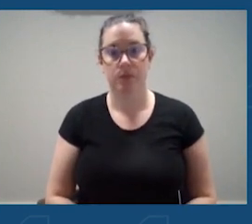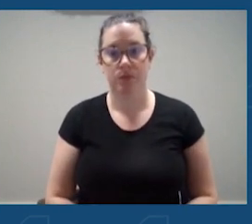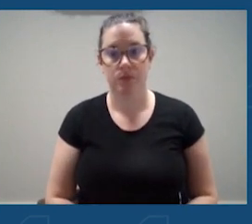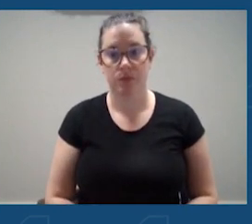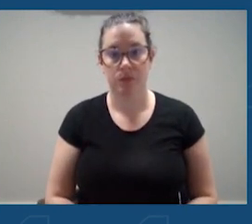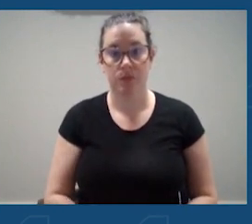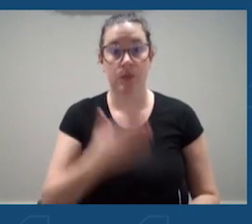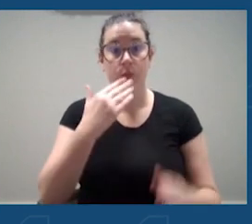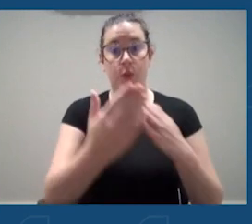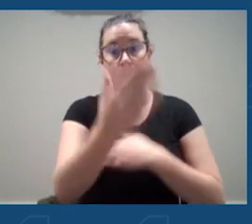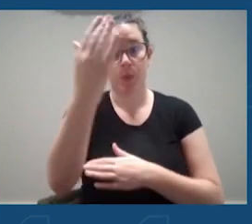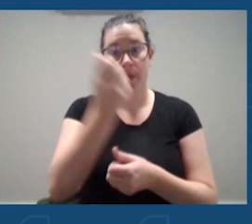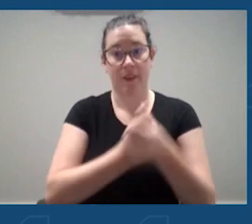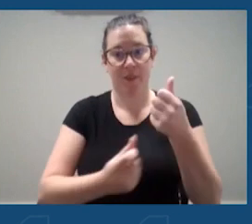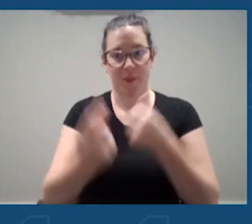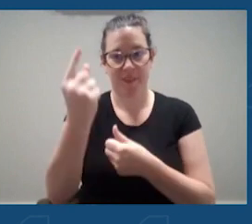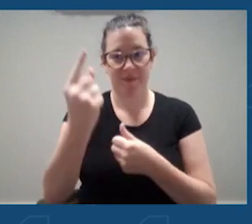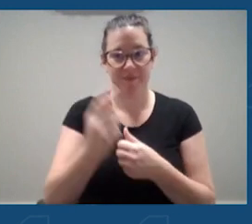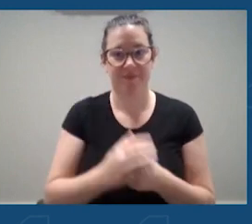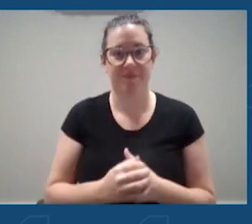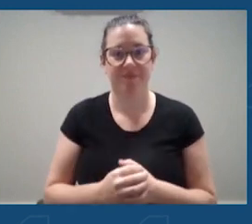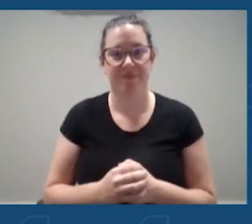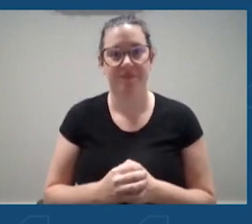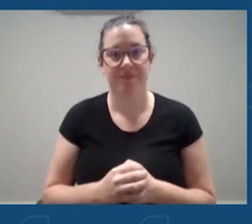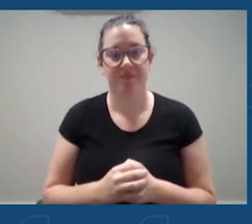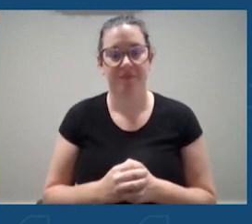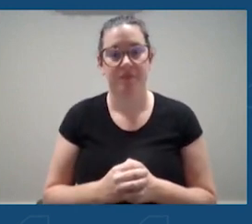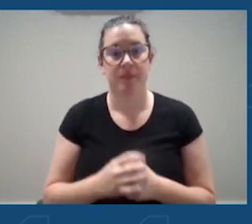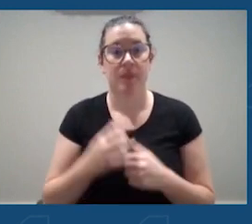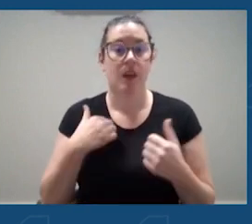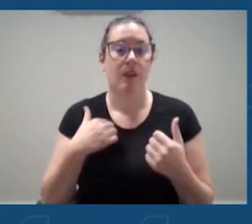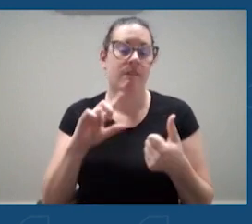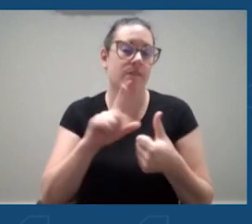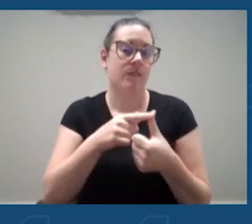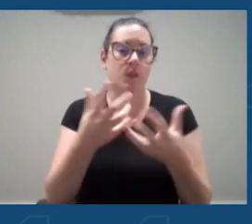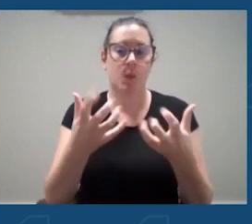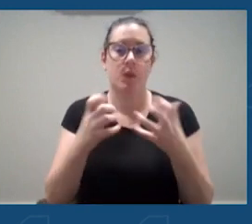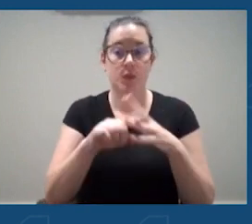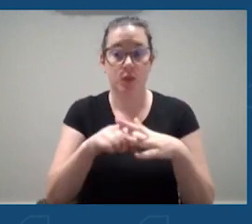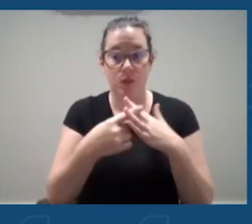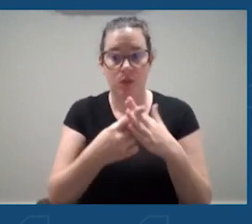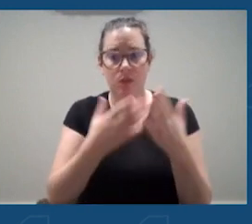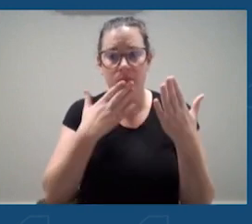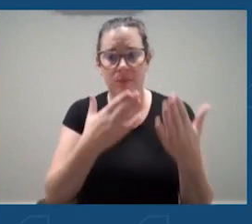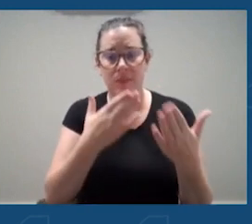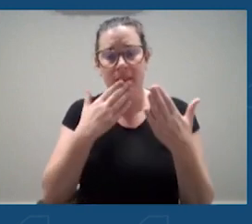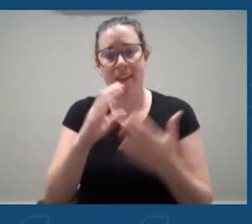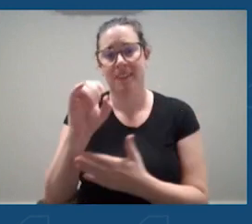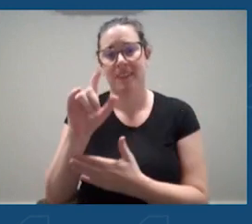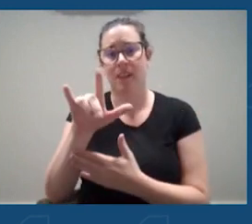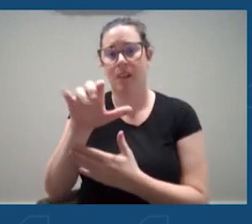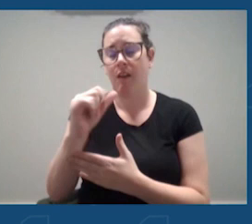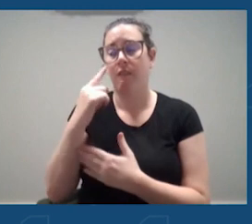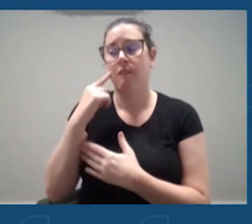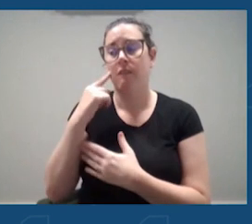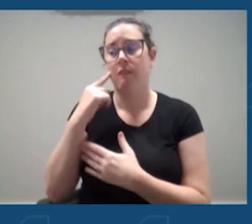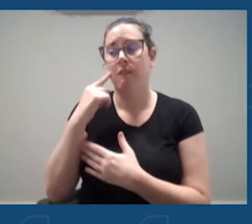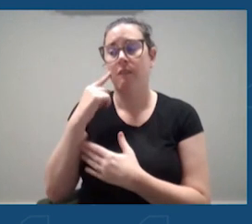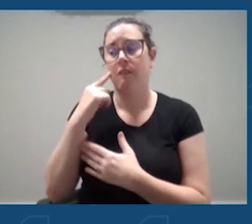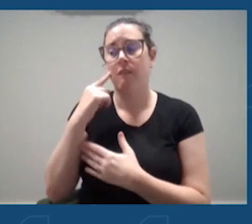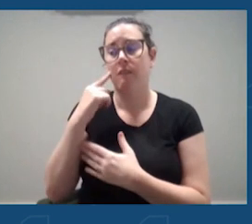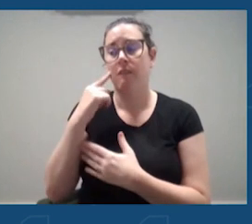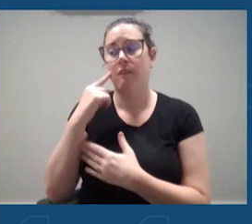Good morning, everybody. I want to first start by thanking Celia for sharing her story with all of